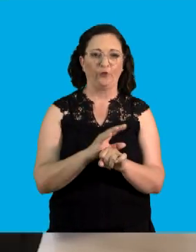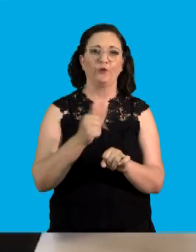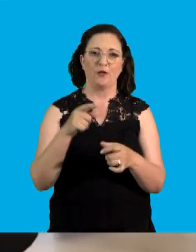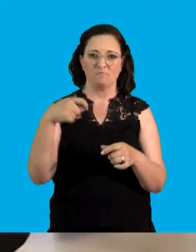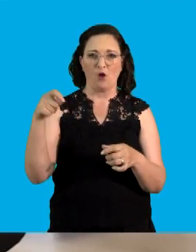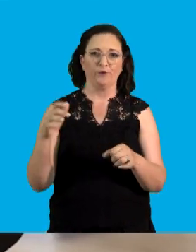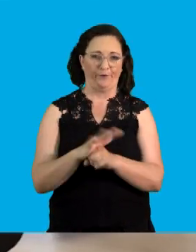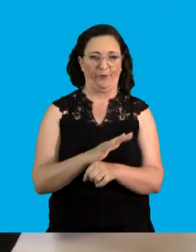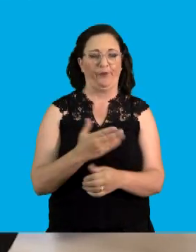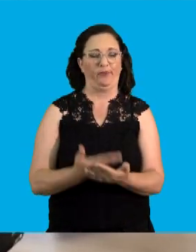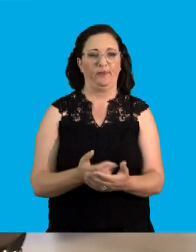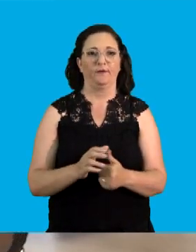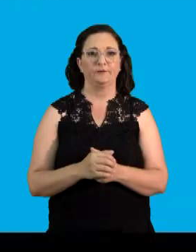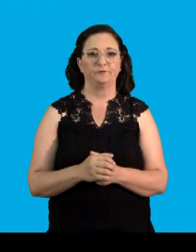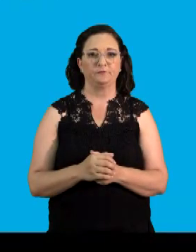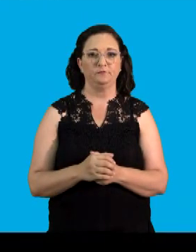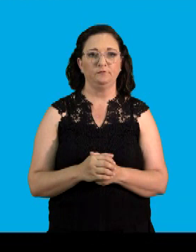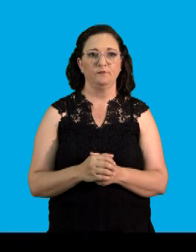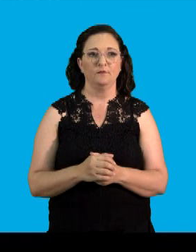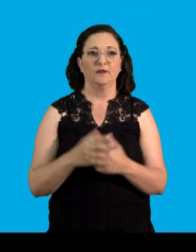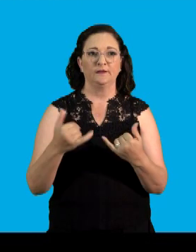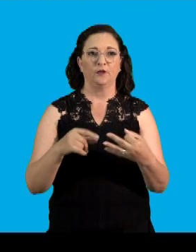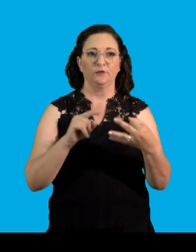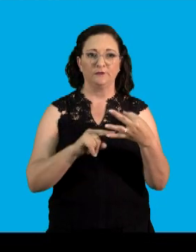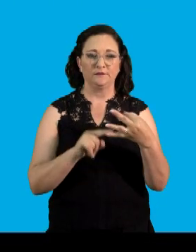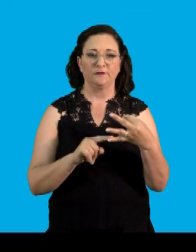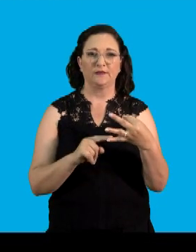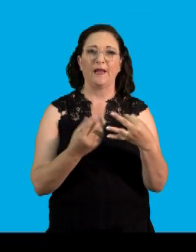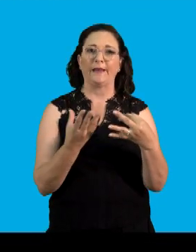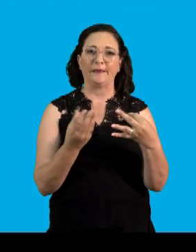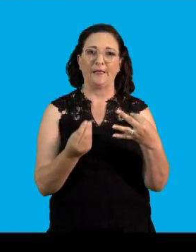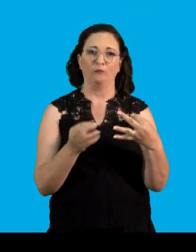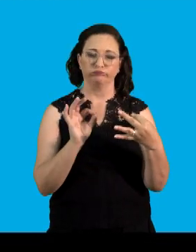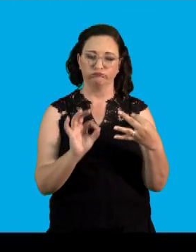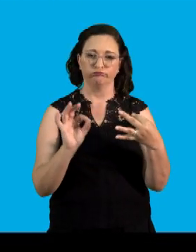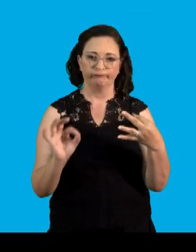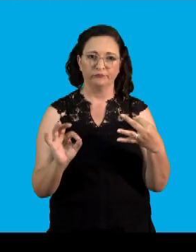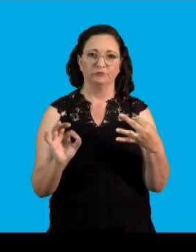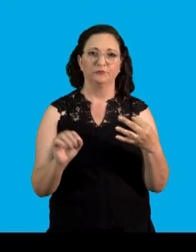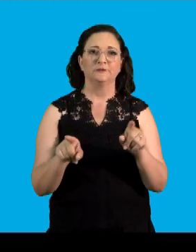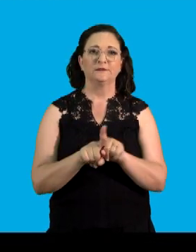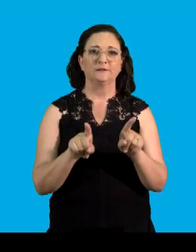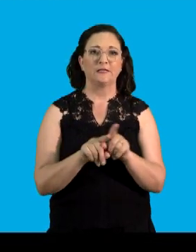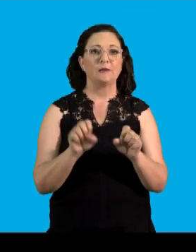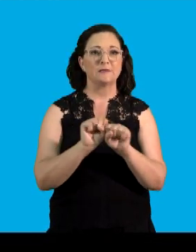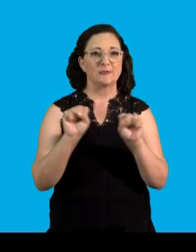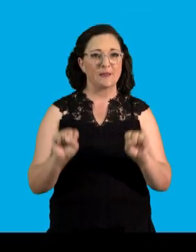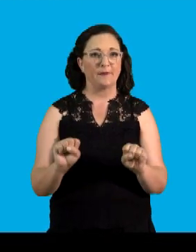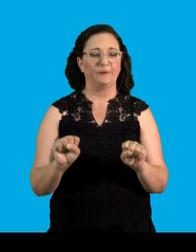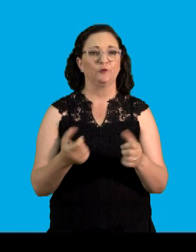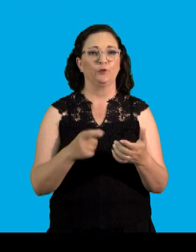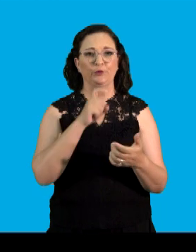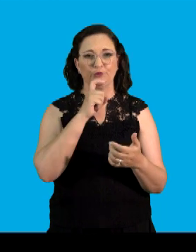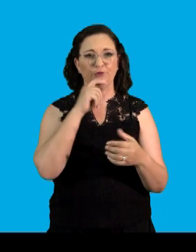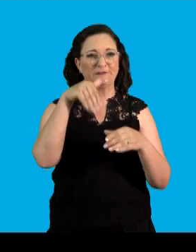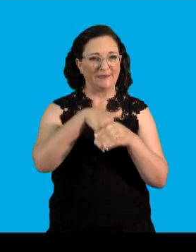marks. Right. Thirdly, you need to number the answers correctly according to the numbering system that is used